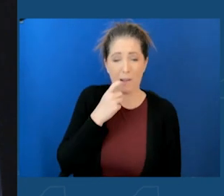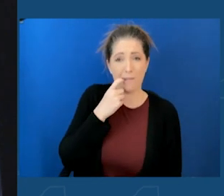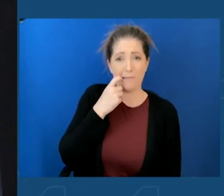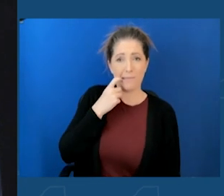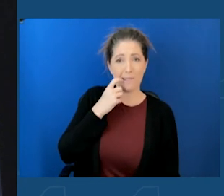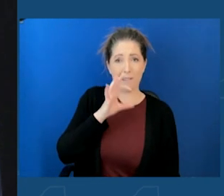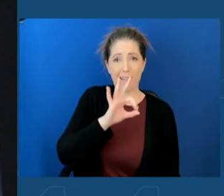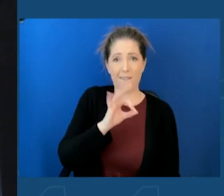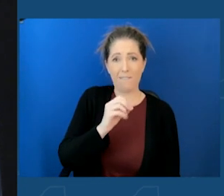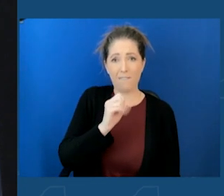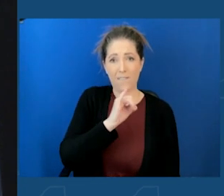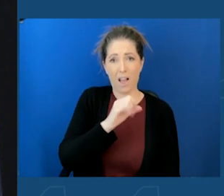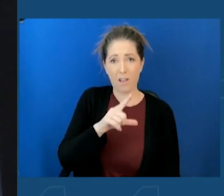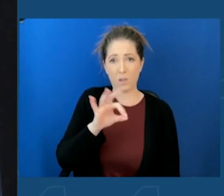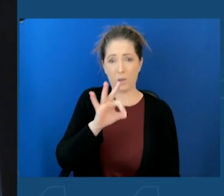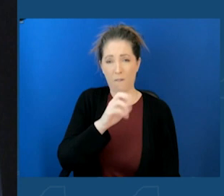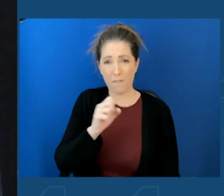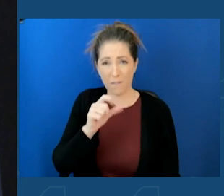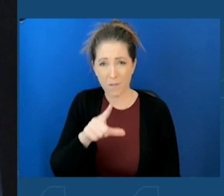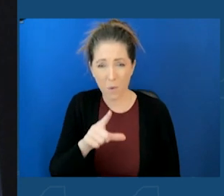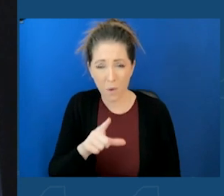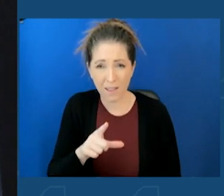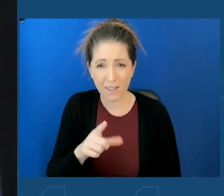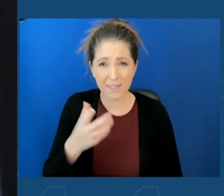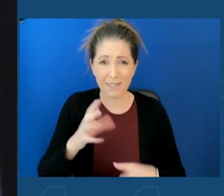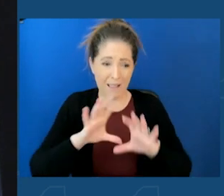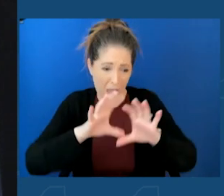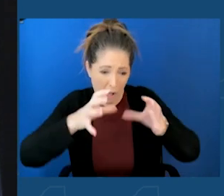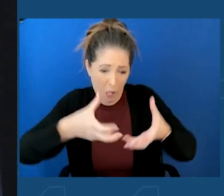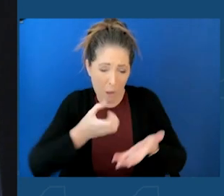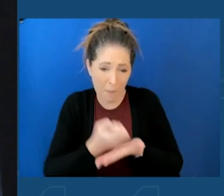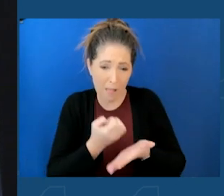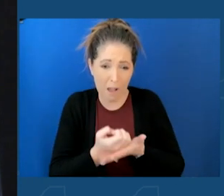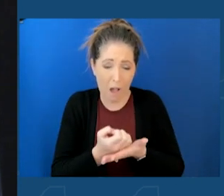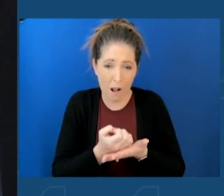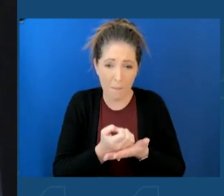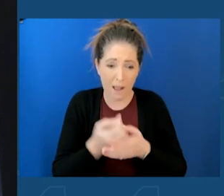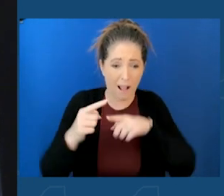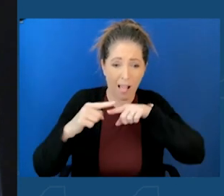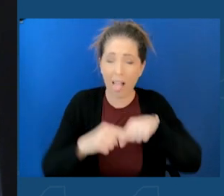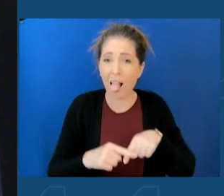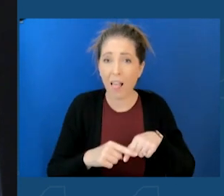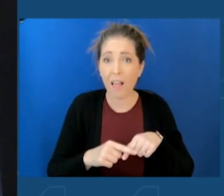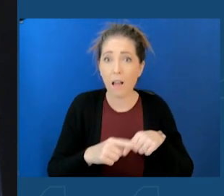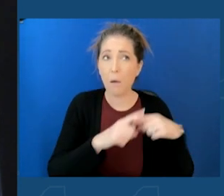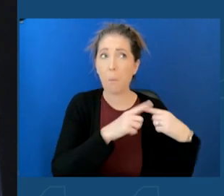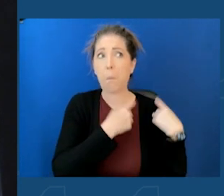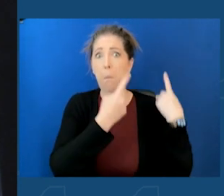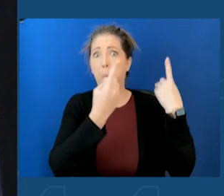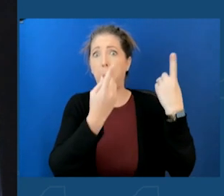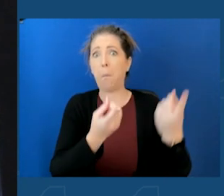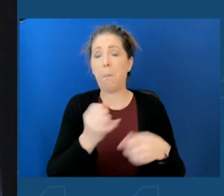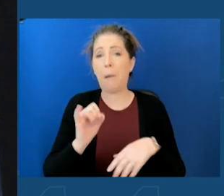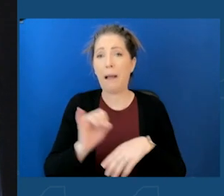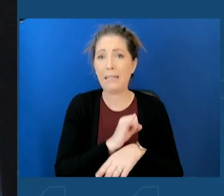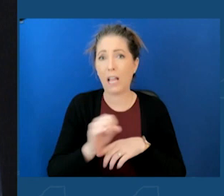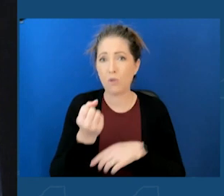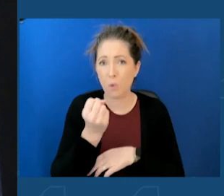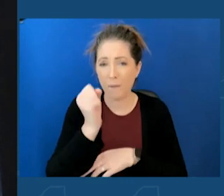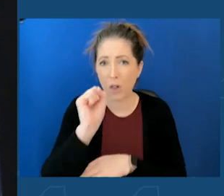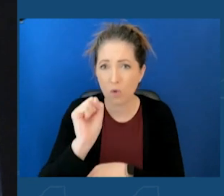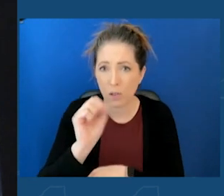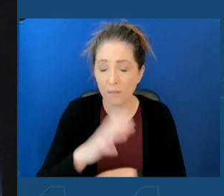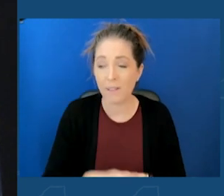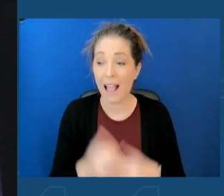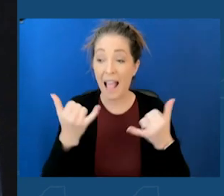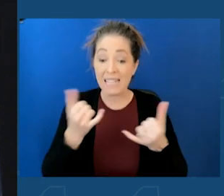global oil economy based on fossil fuels since the Industrial Revolution, and now it's changing. It's changing because of New York.